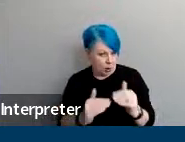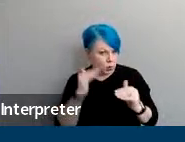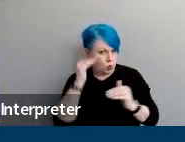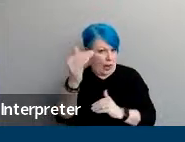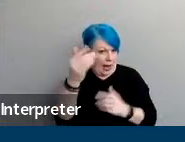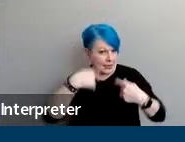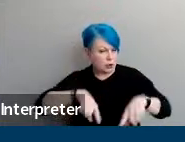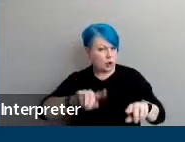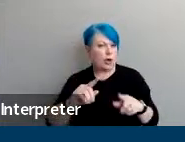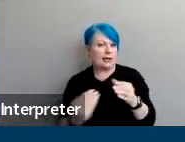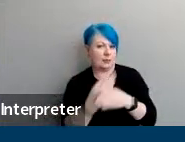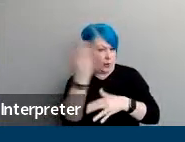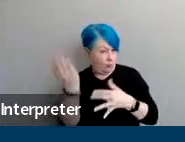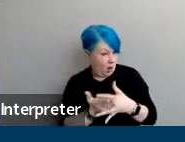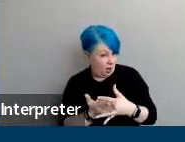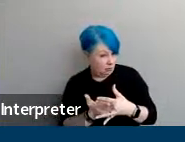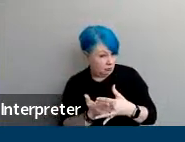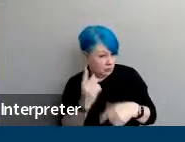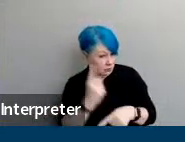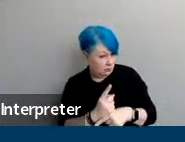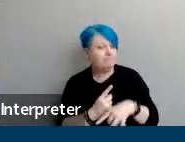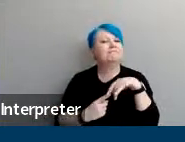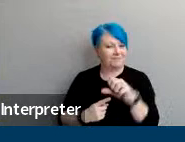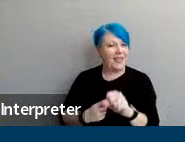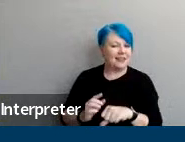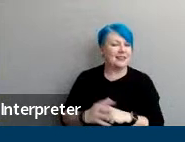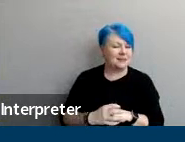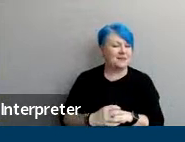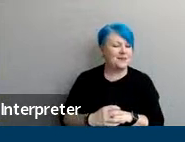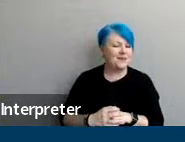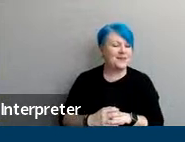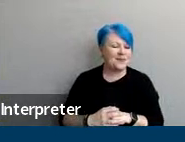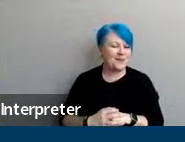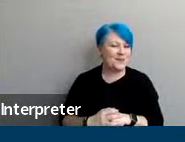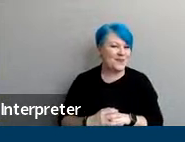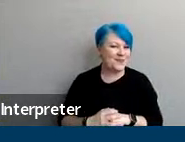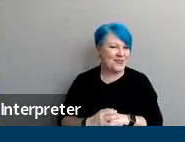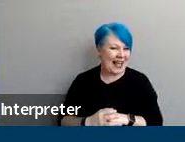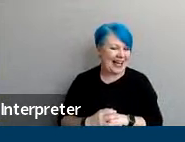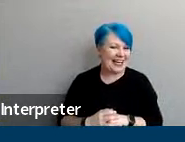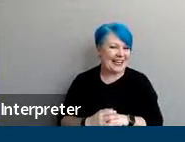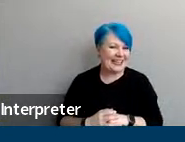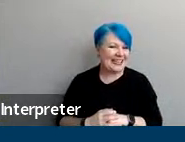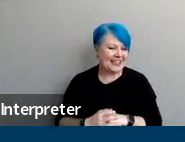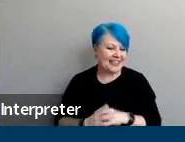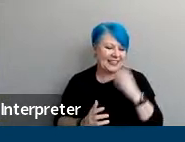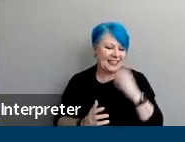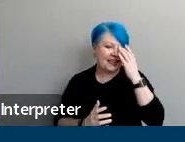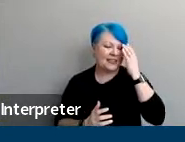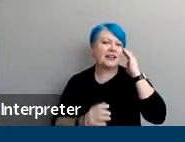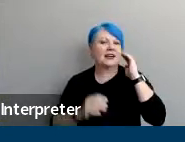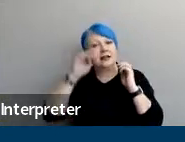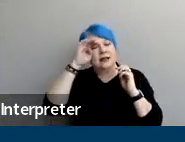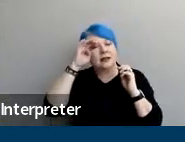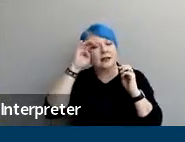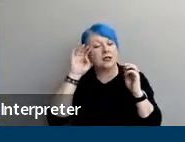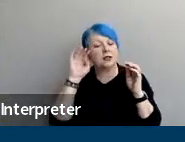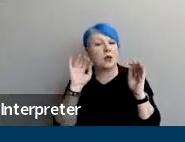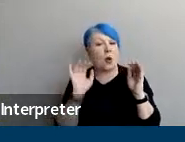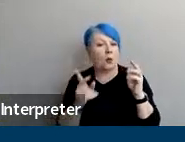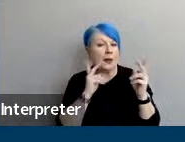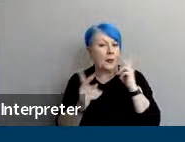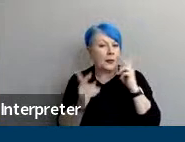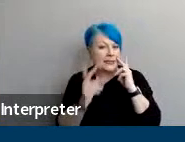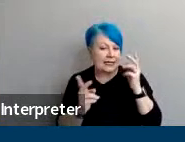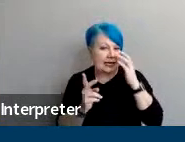said, know that our big days that we do gaps, so the comparison of students are losing skills, is during that